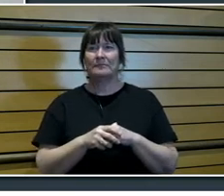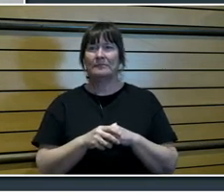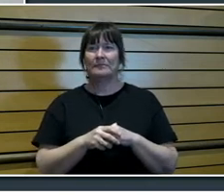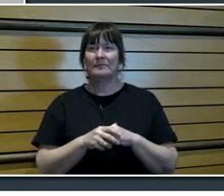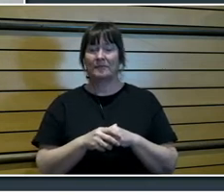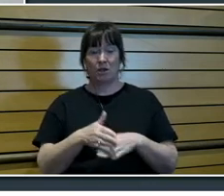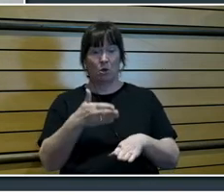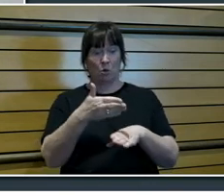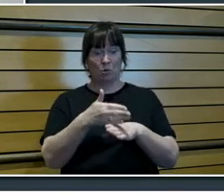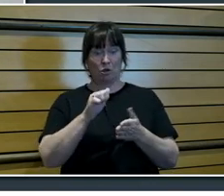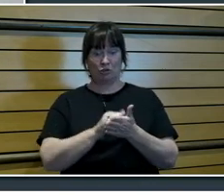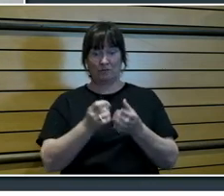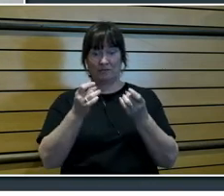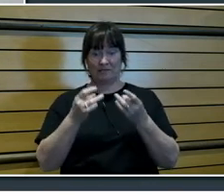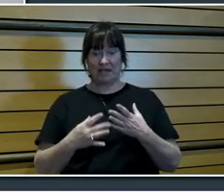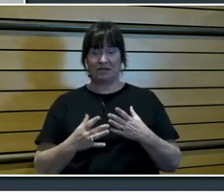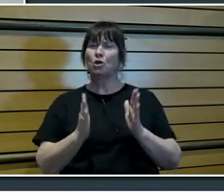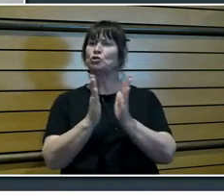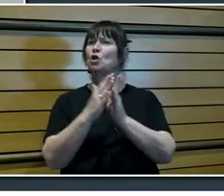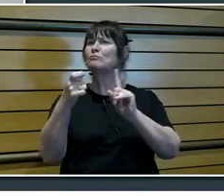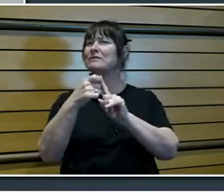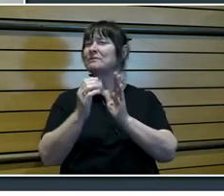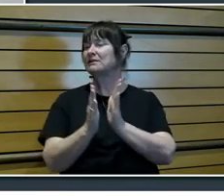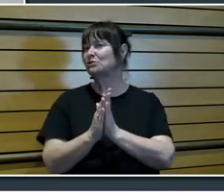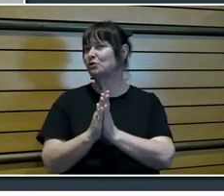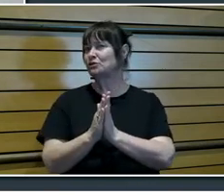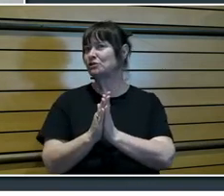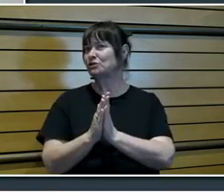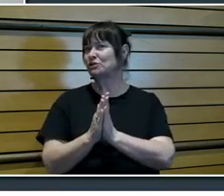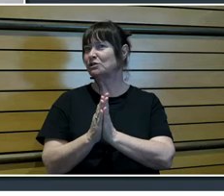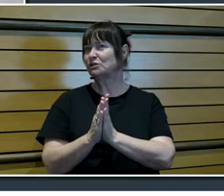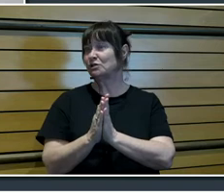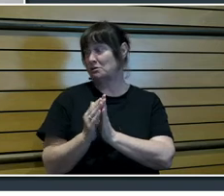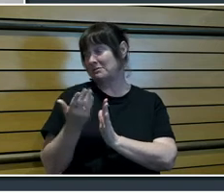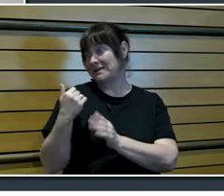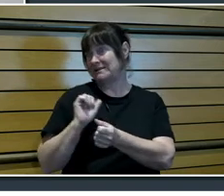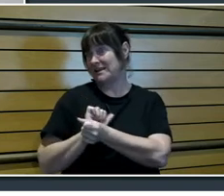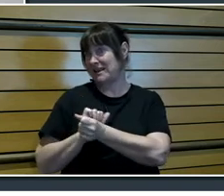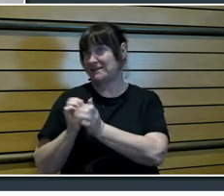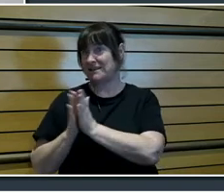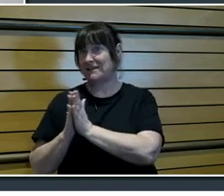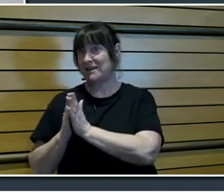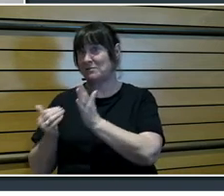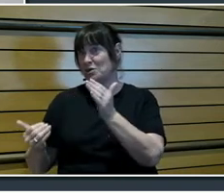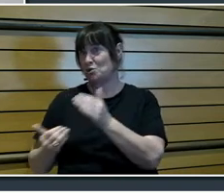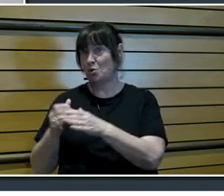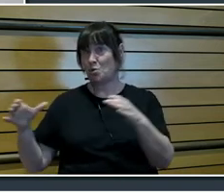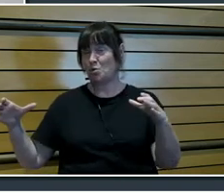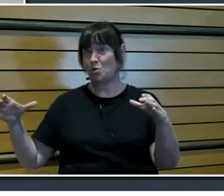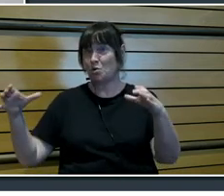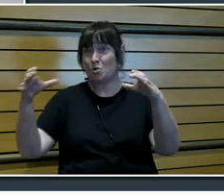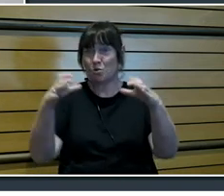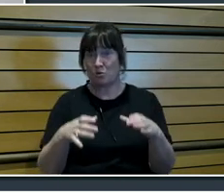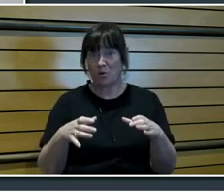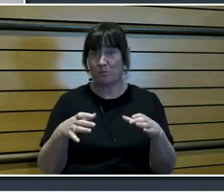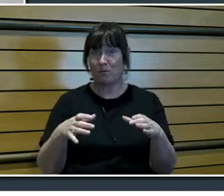a workshop started at the Presbyterian Church on Saturday and Sunday with a whole new band of